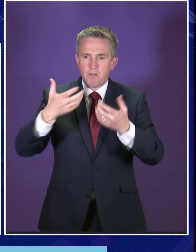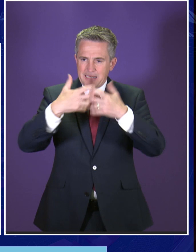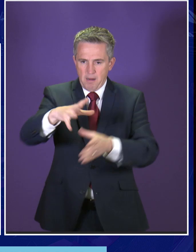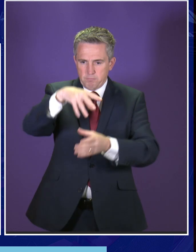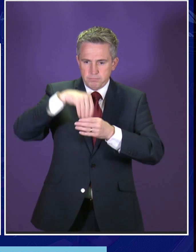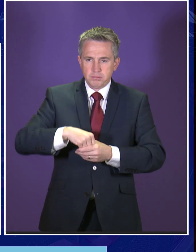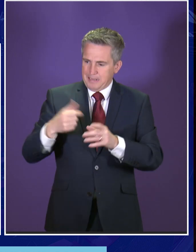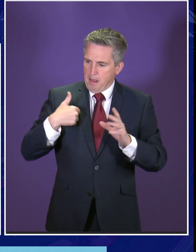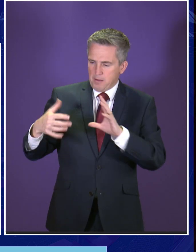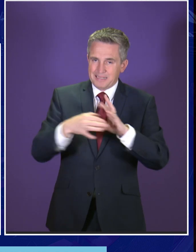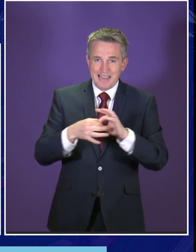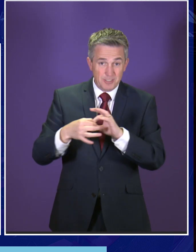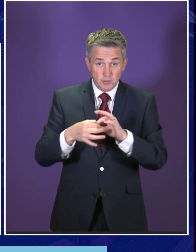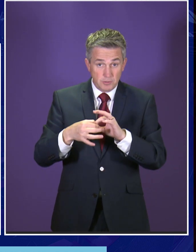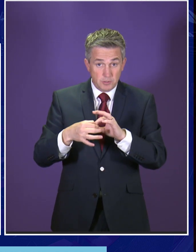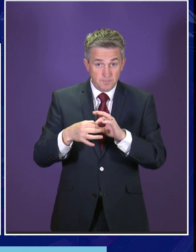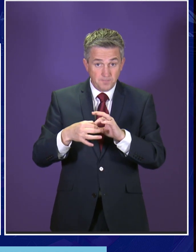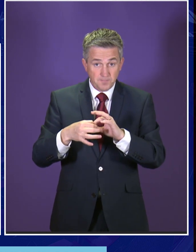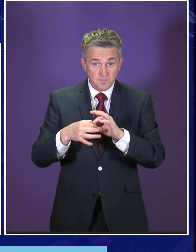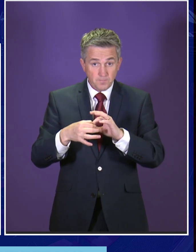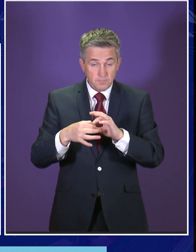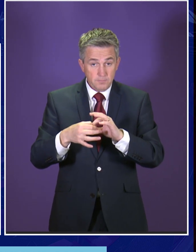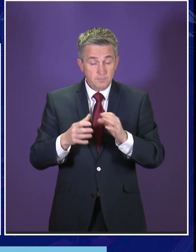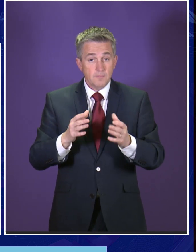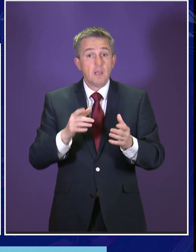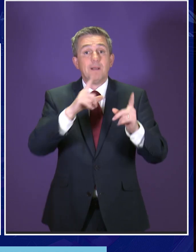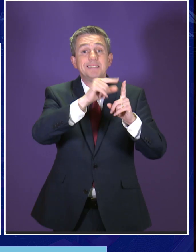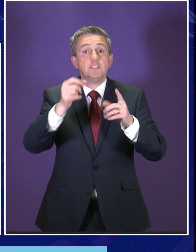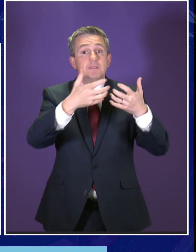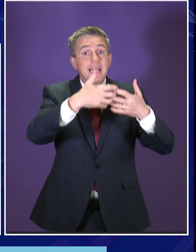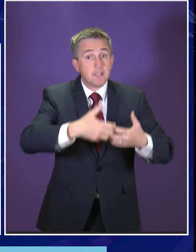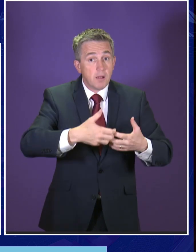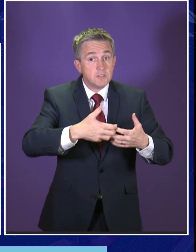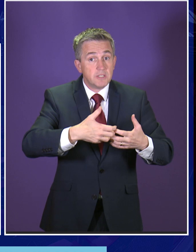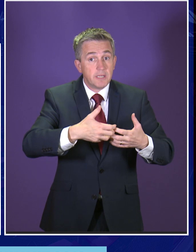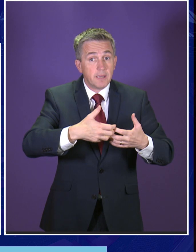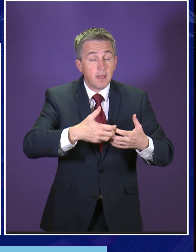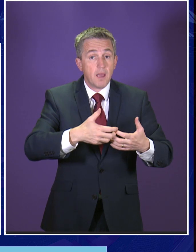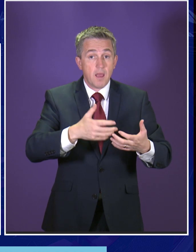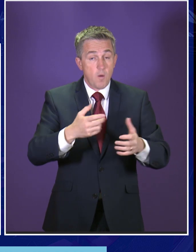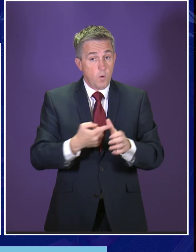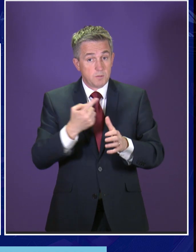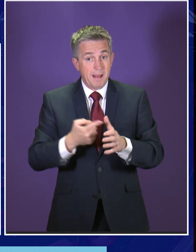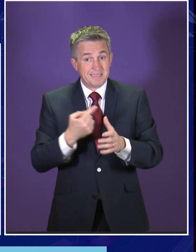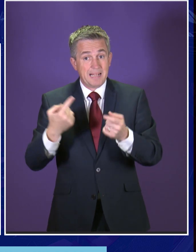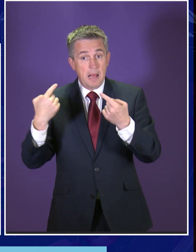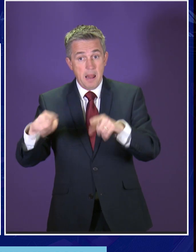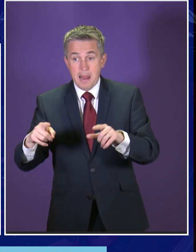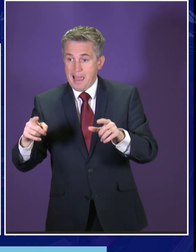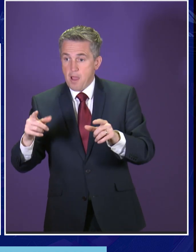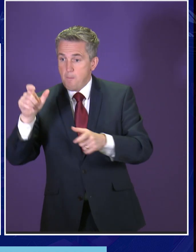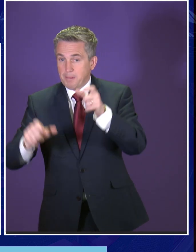is, do these opportunities to connect through digital technology immediately translate into the formation of